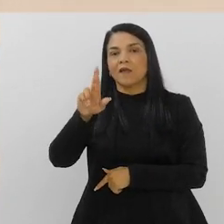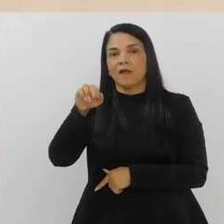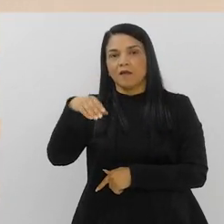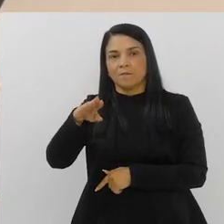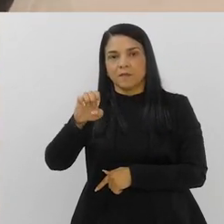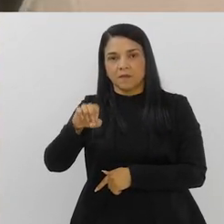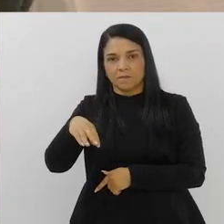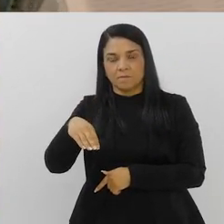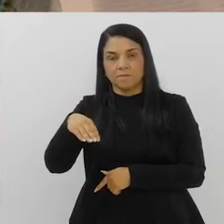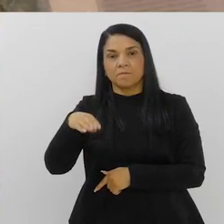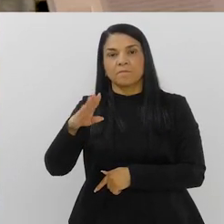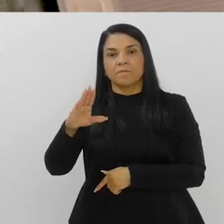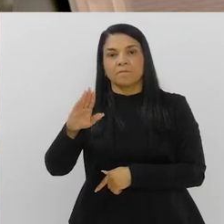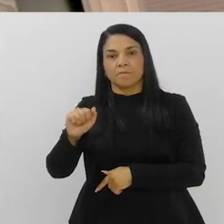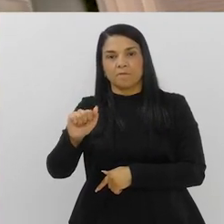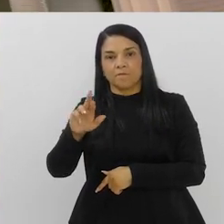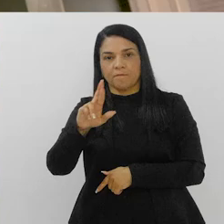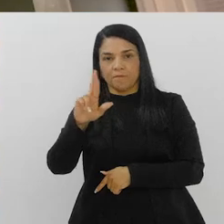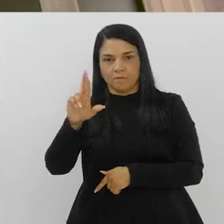Carmem Barros.